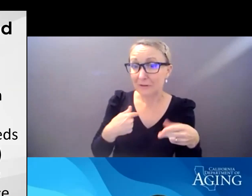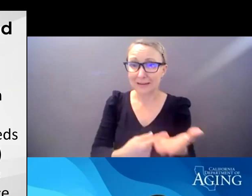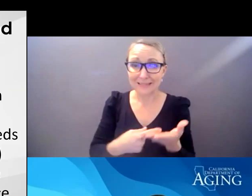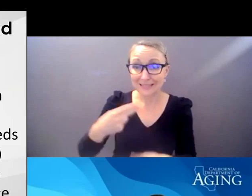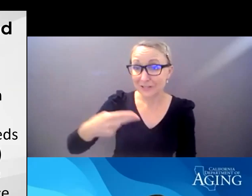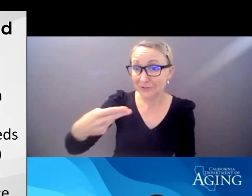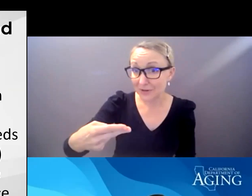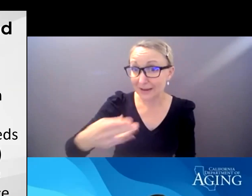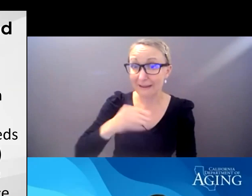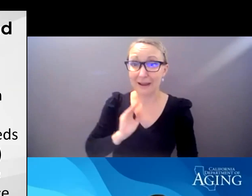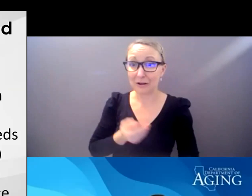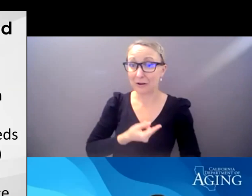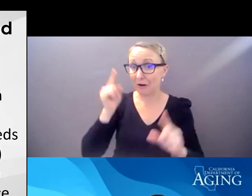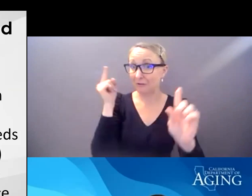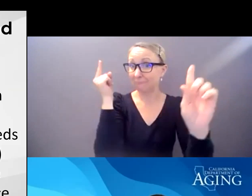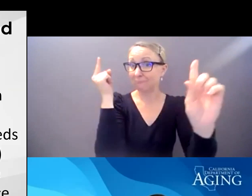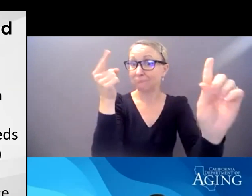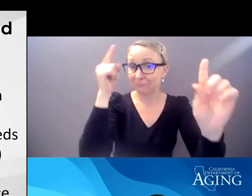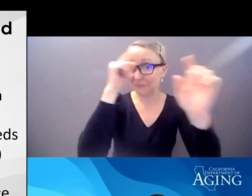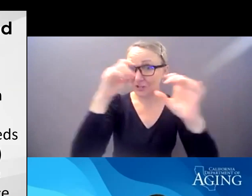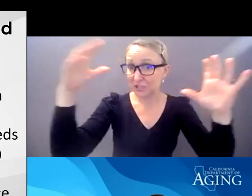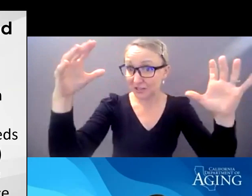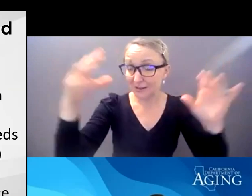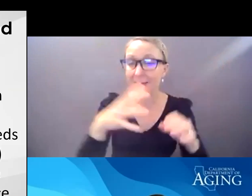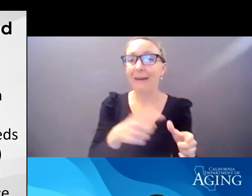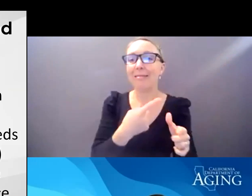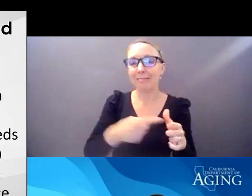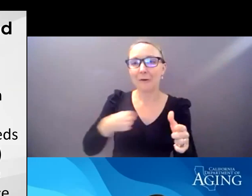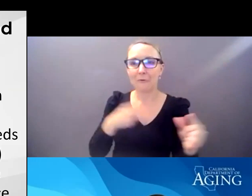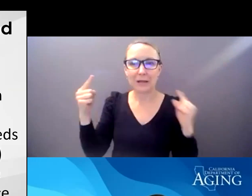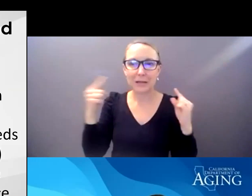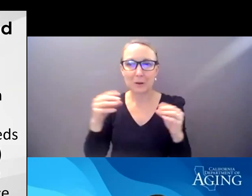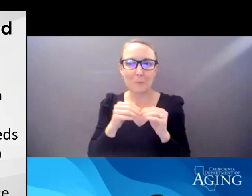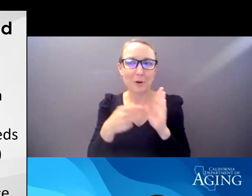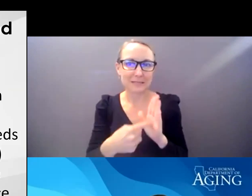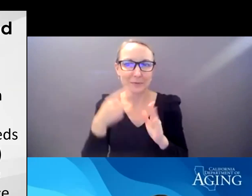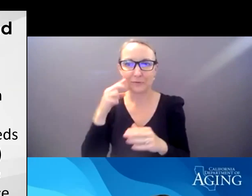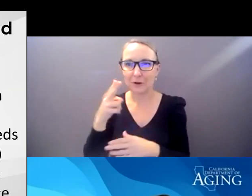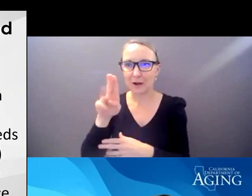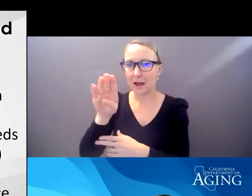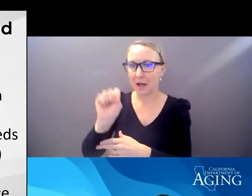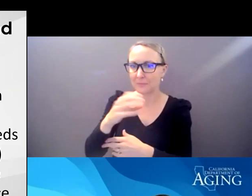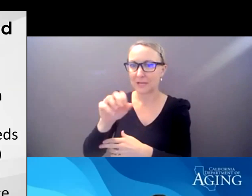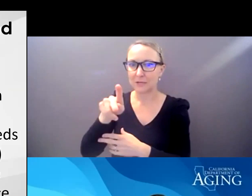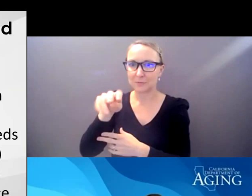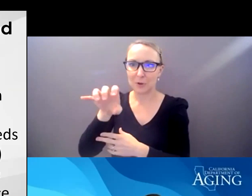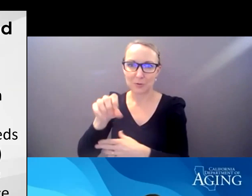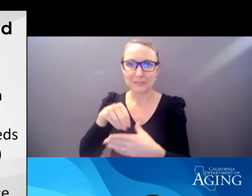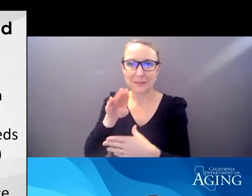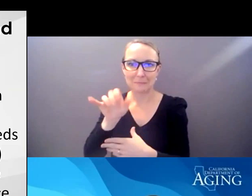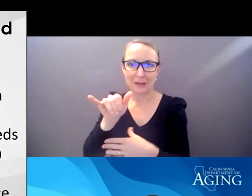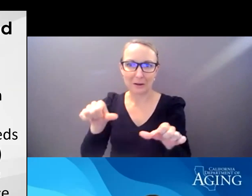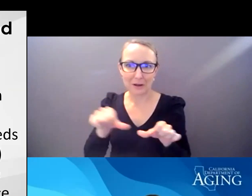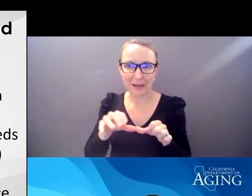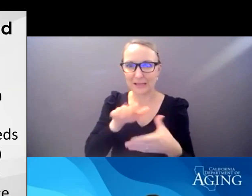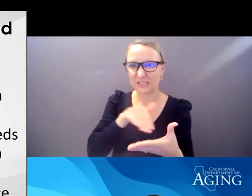and vision, and then we'll go to hear from more examples of hubs and spokes in the Bay Area and Central Coast. So as